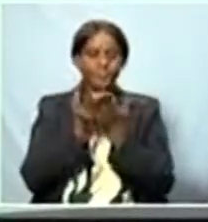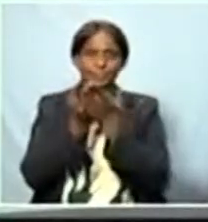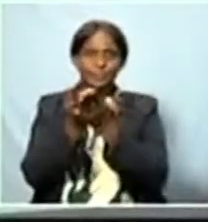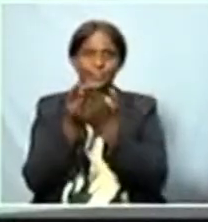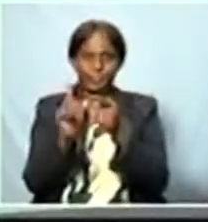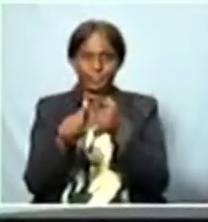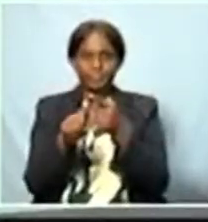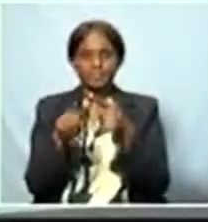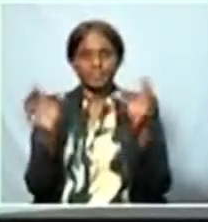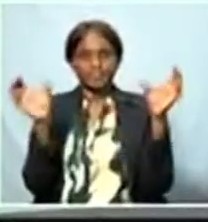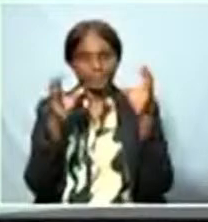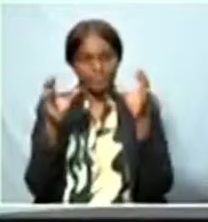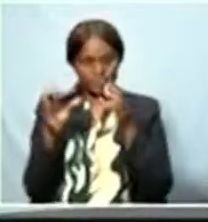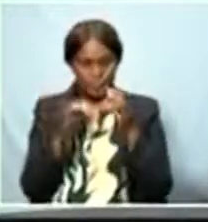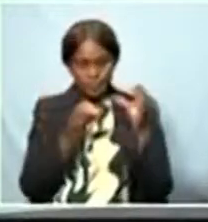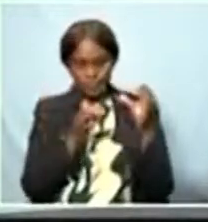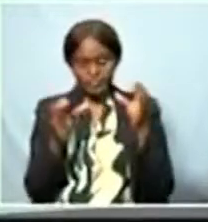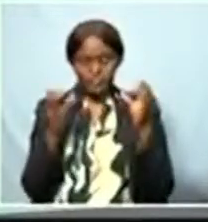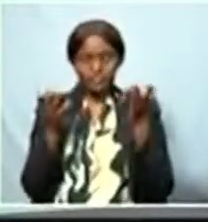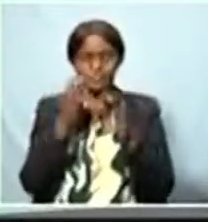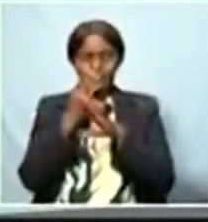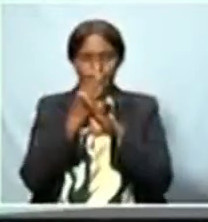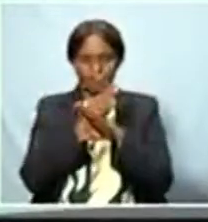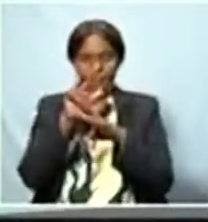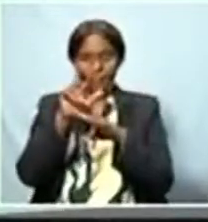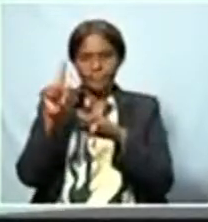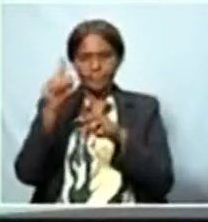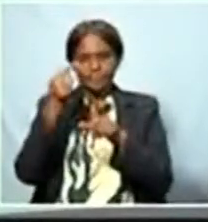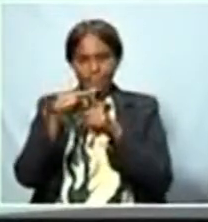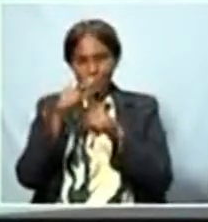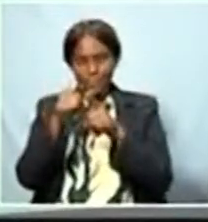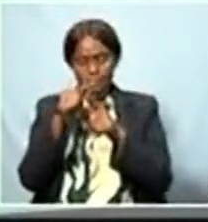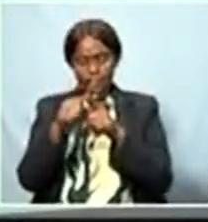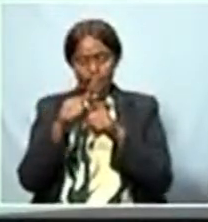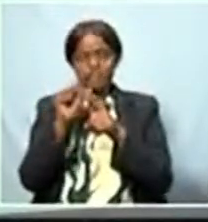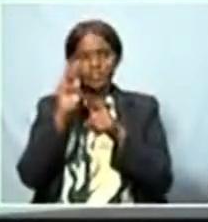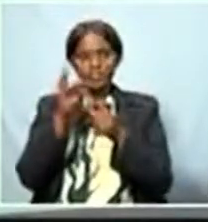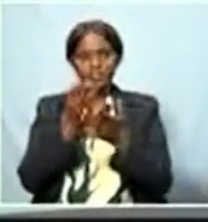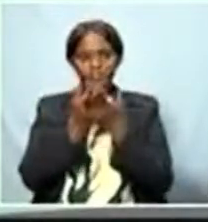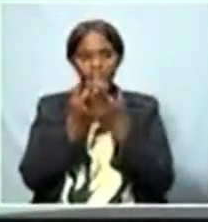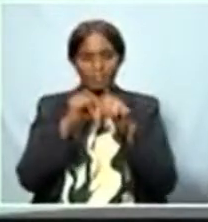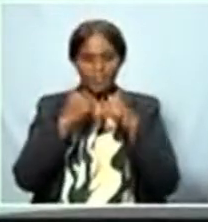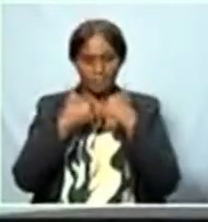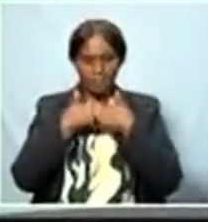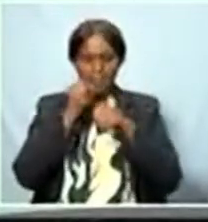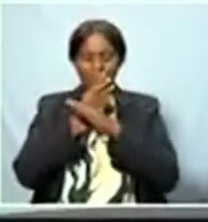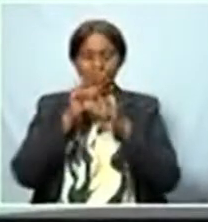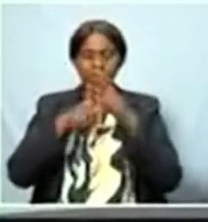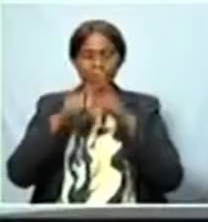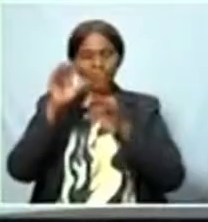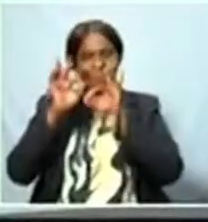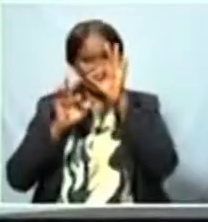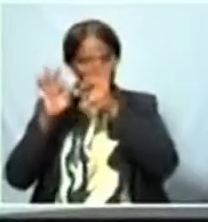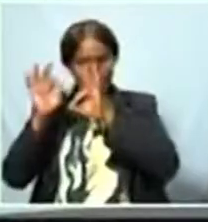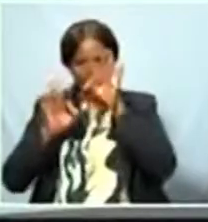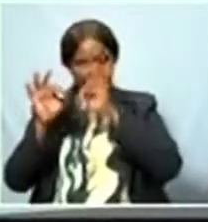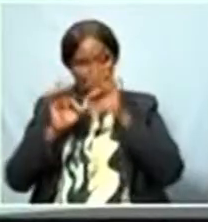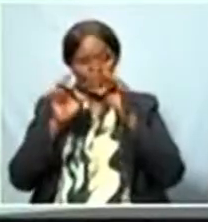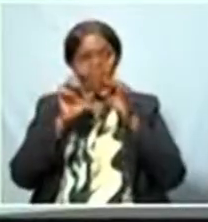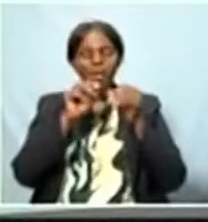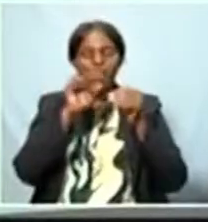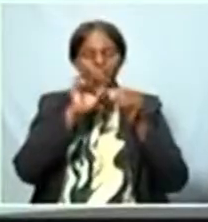the respective committees before the 31st of December. We have started the editing process of your